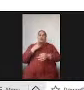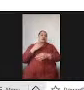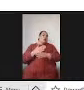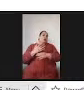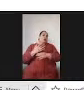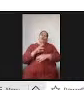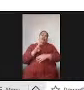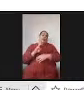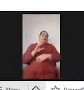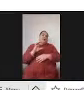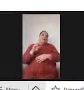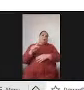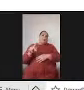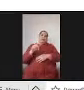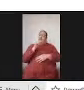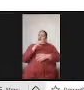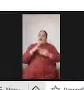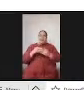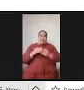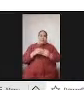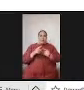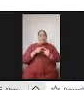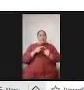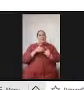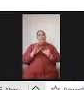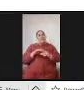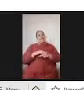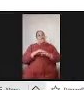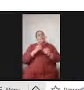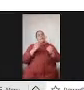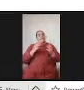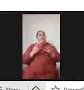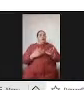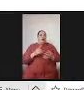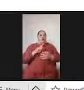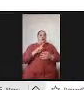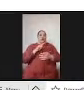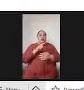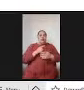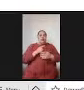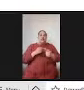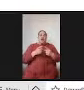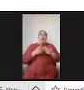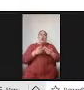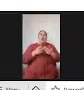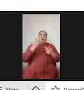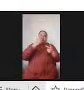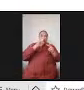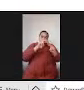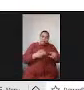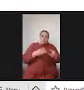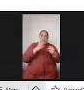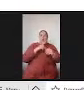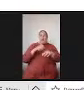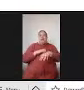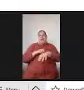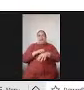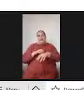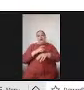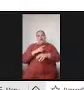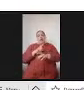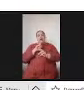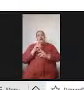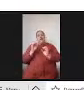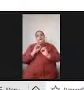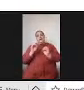WCPP. He's not a member of the WCPP. This is just based on information that he's gone to source because he was frustrated with that there was no answers to